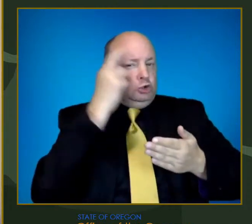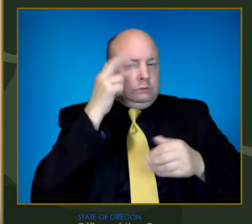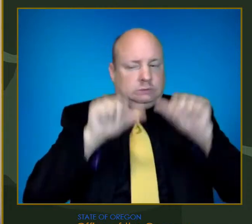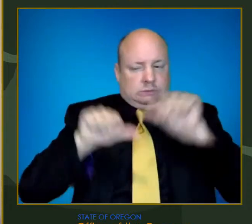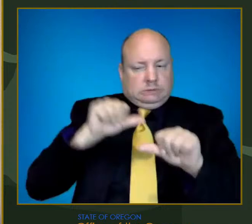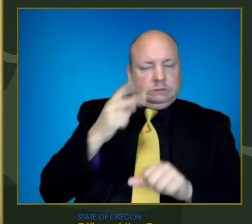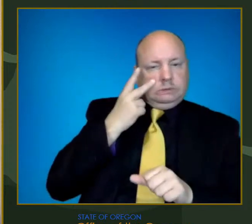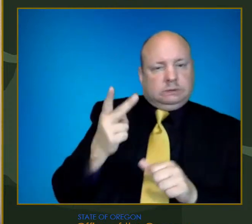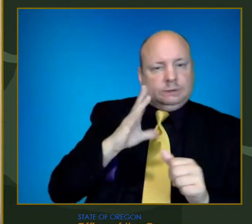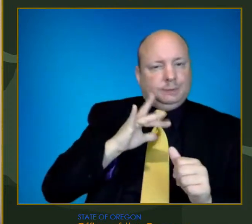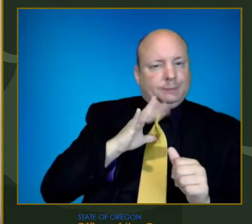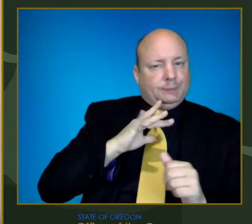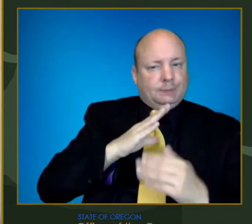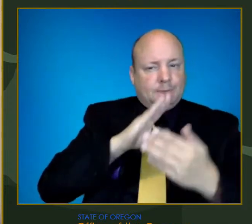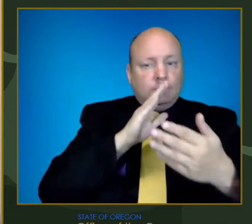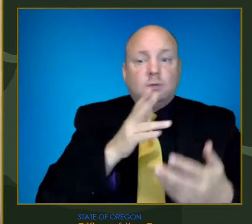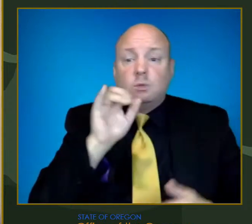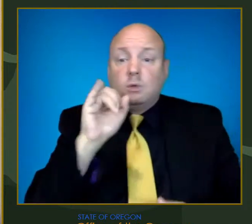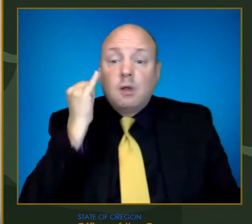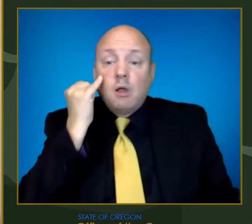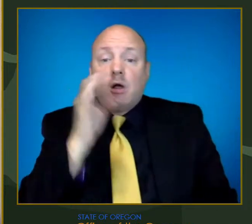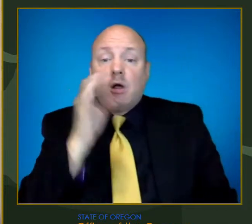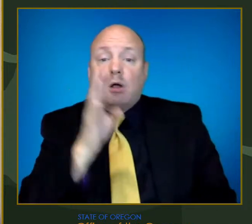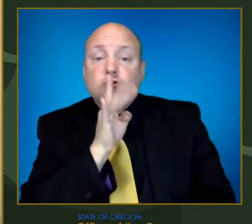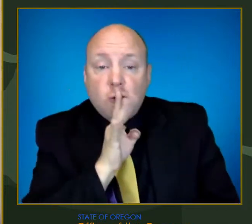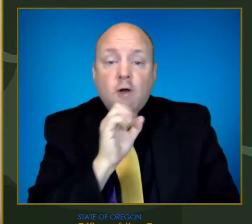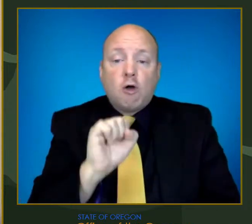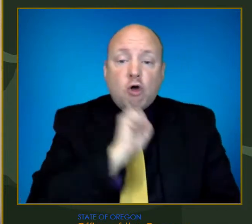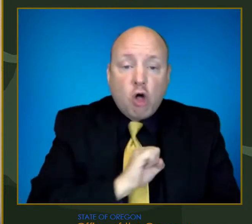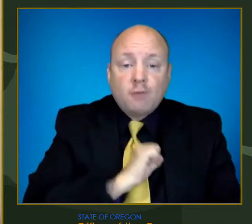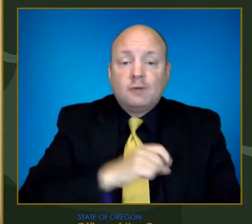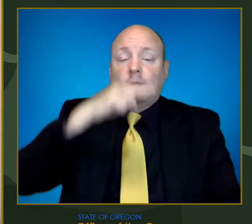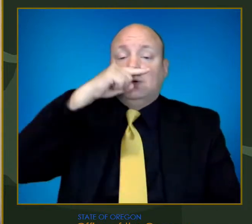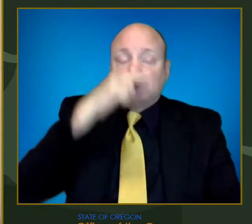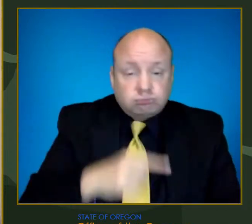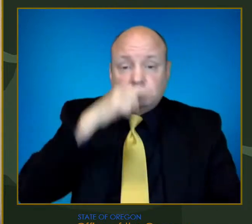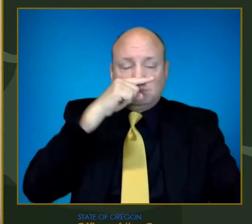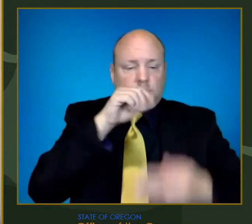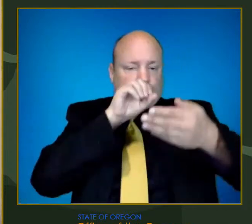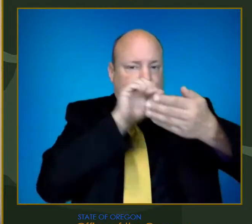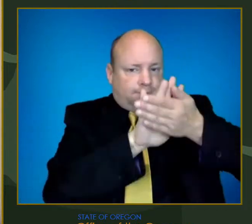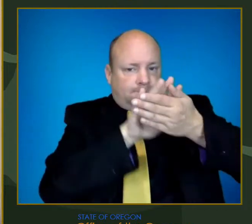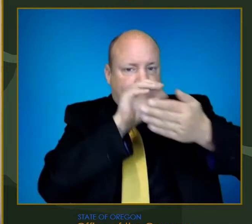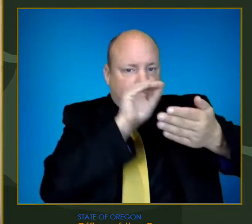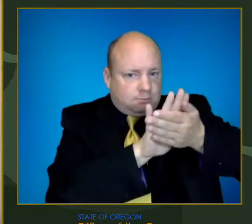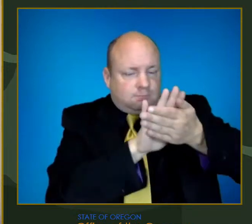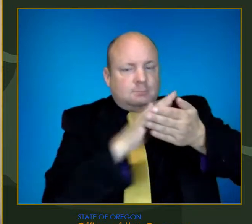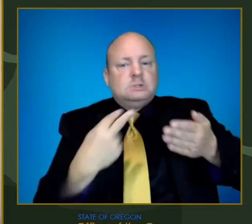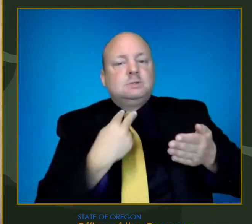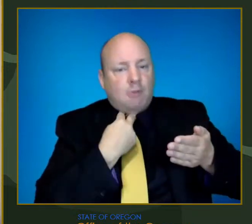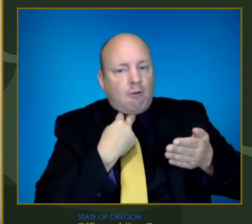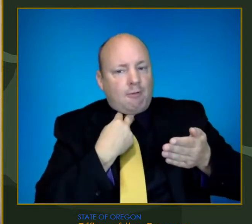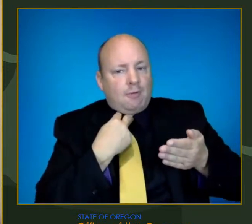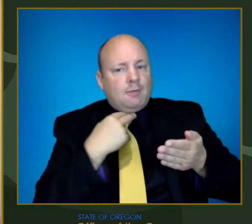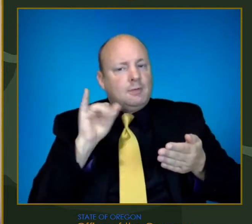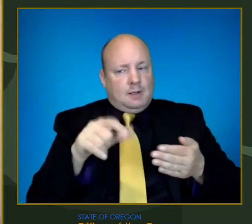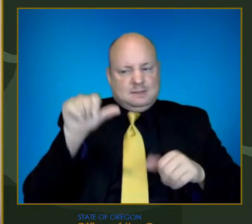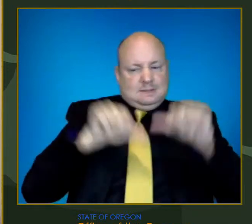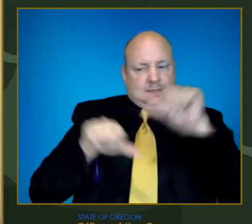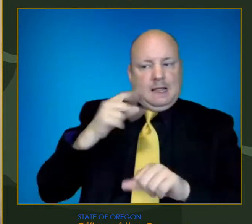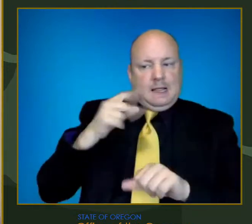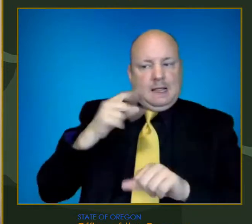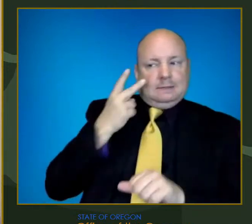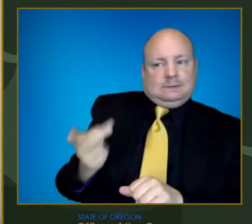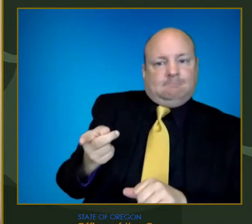COVID-19 speaks, coughs, or sneezes. Face coverings provide a barrier to these droplets that, when coupled with other